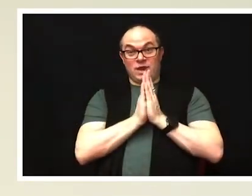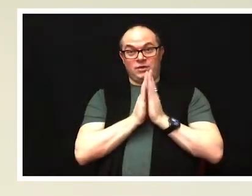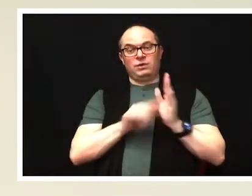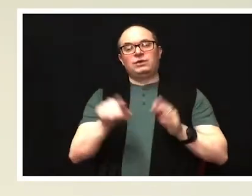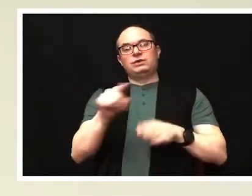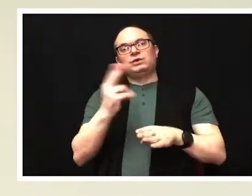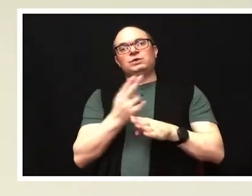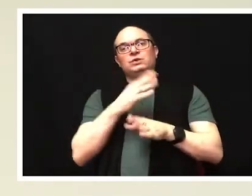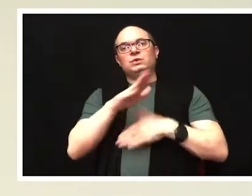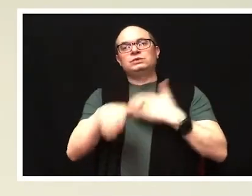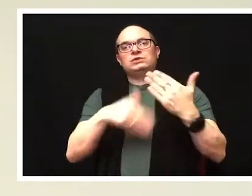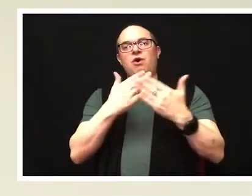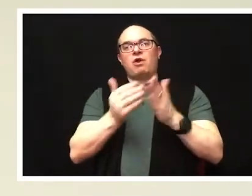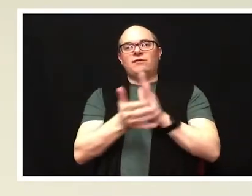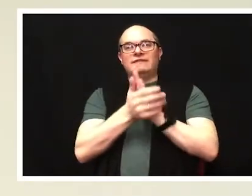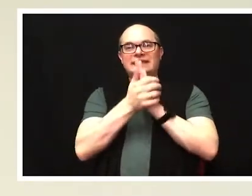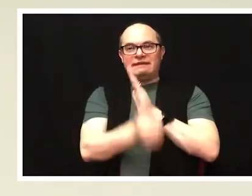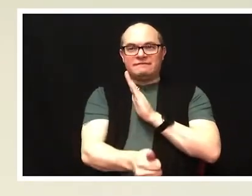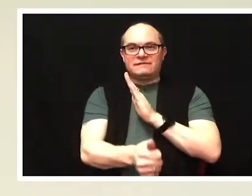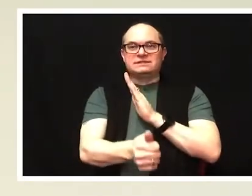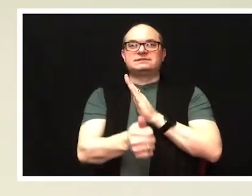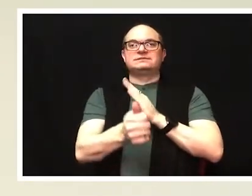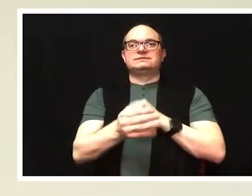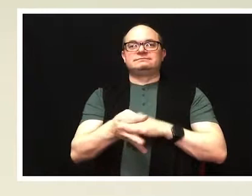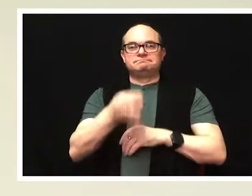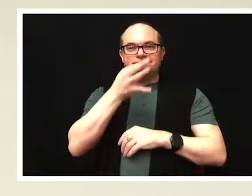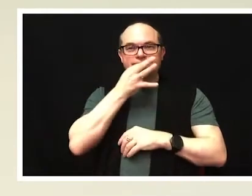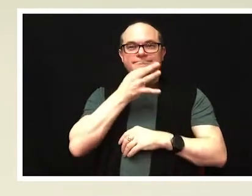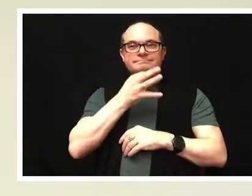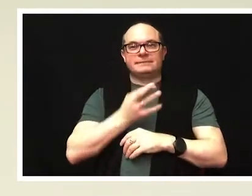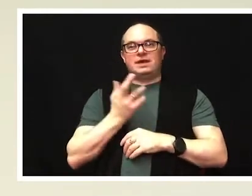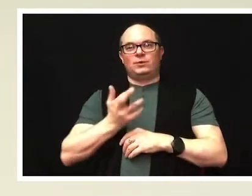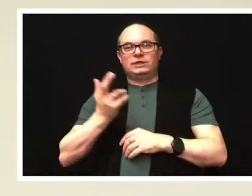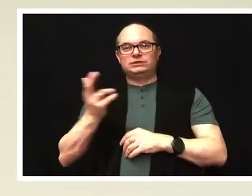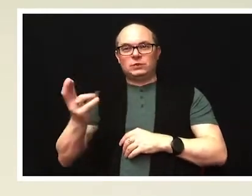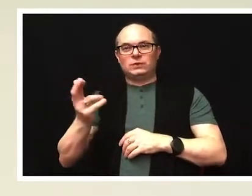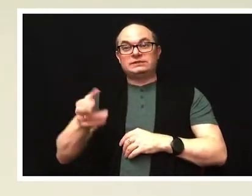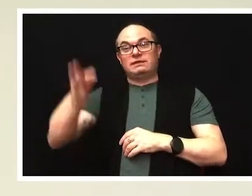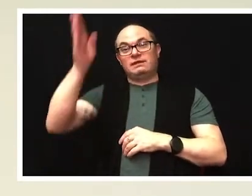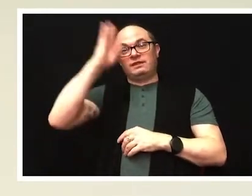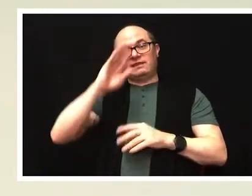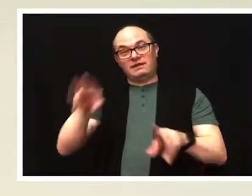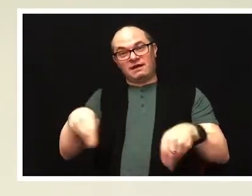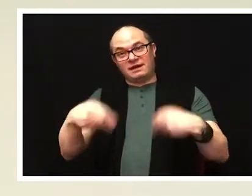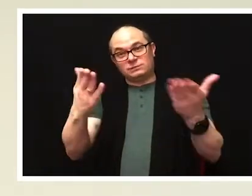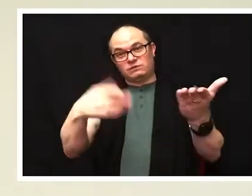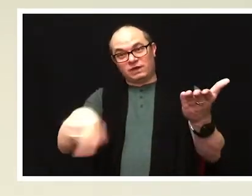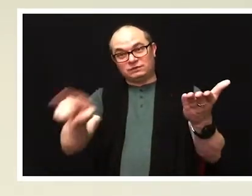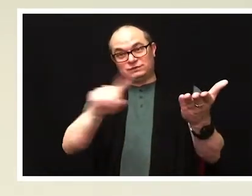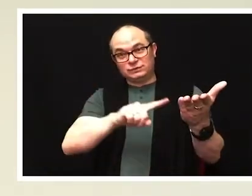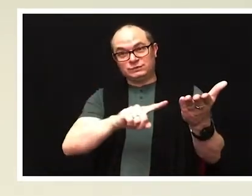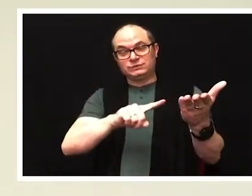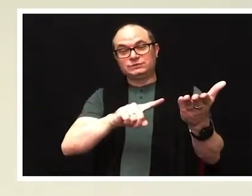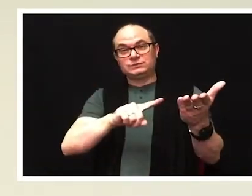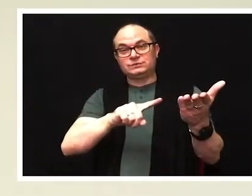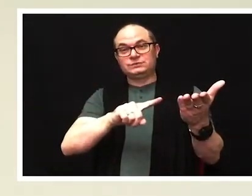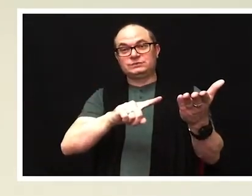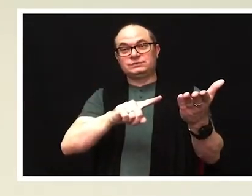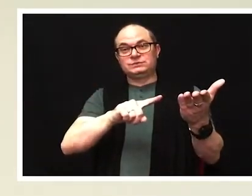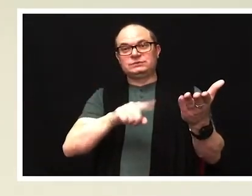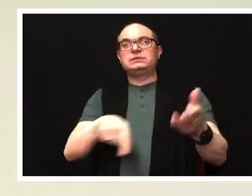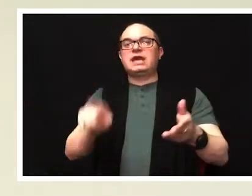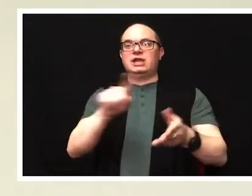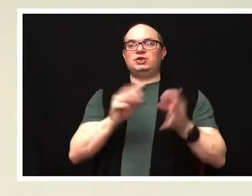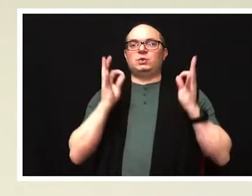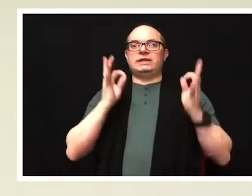will utilize all of the gifts, talents, and resources that God has put in front of you, and that you